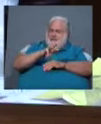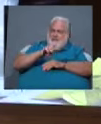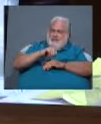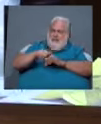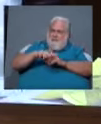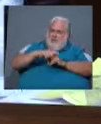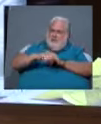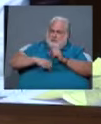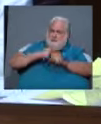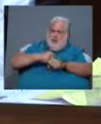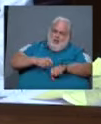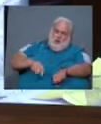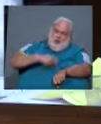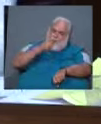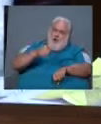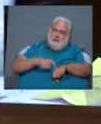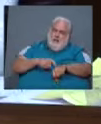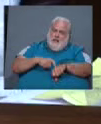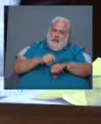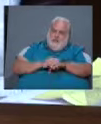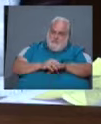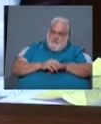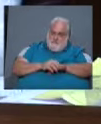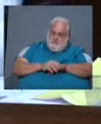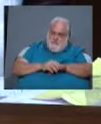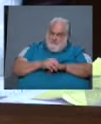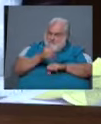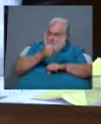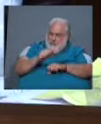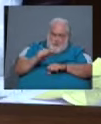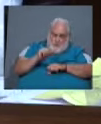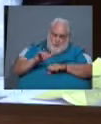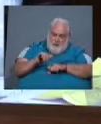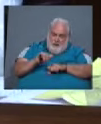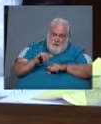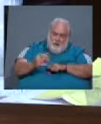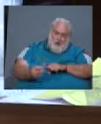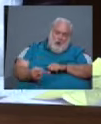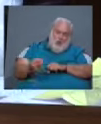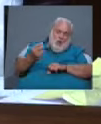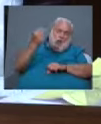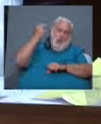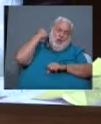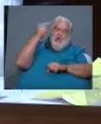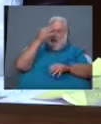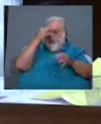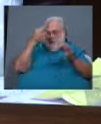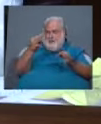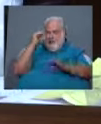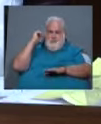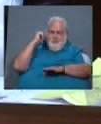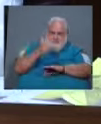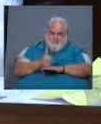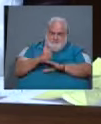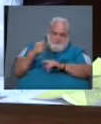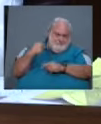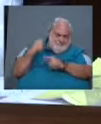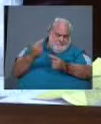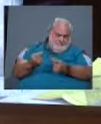years is a long time. And is there some mechanism we can go and look at to determine how long they've been registered with the